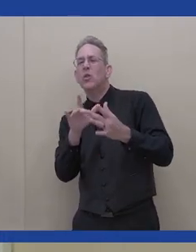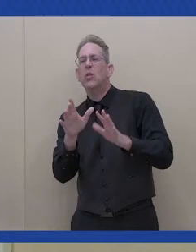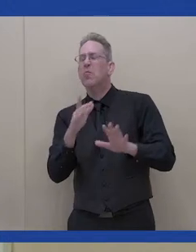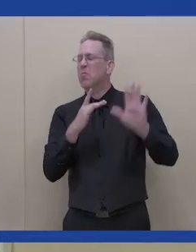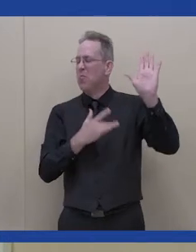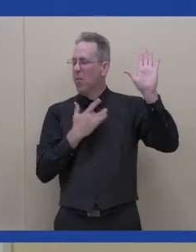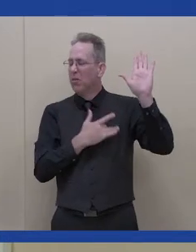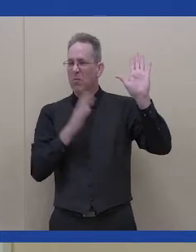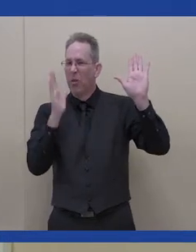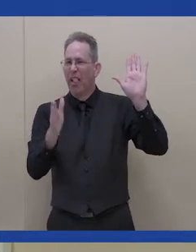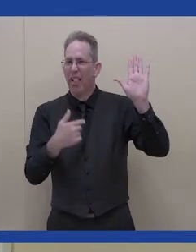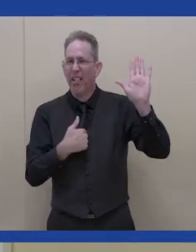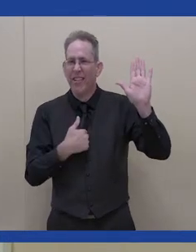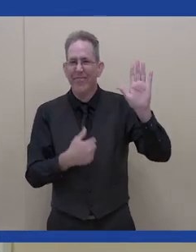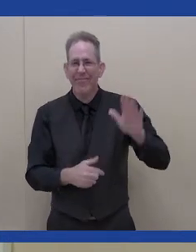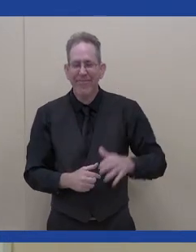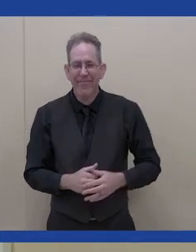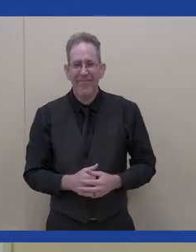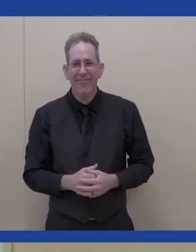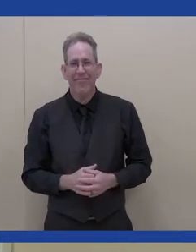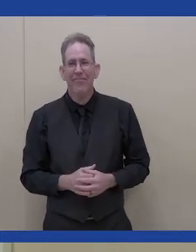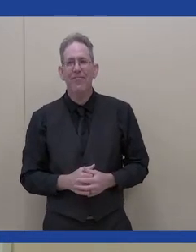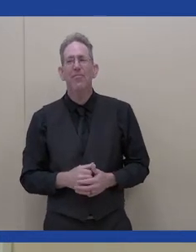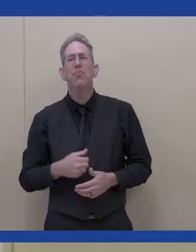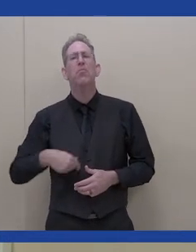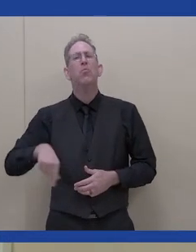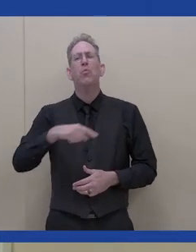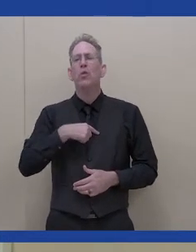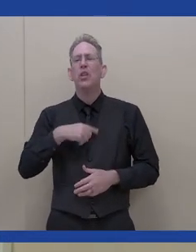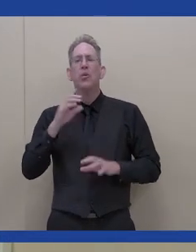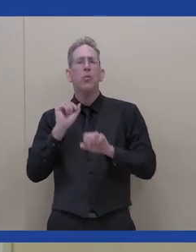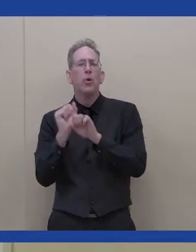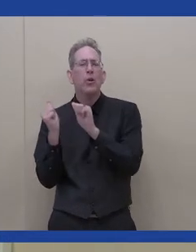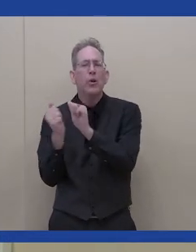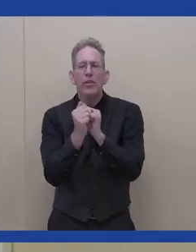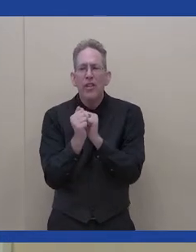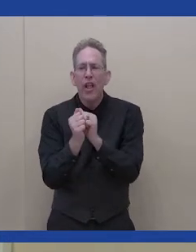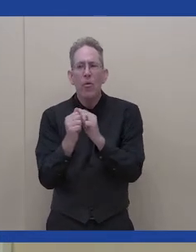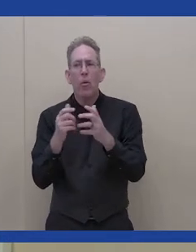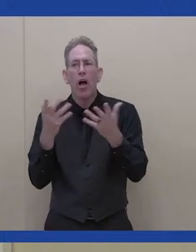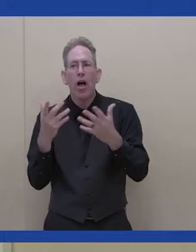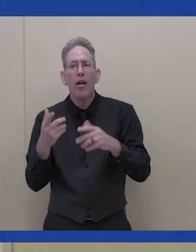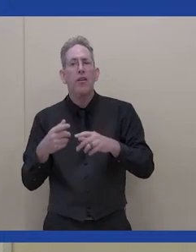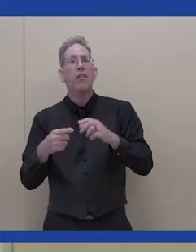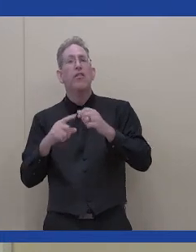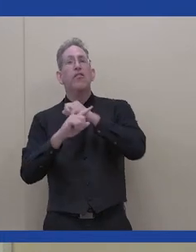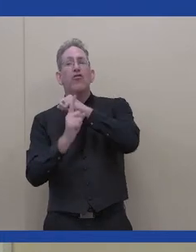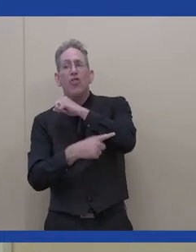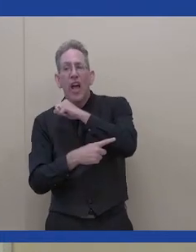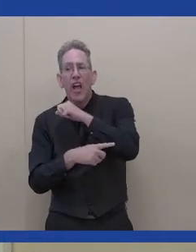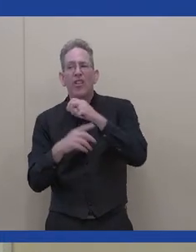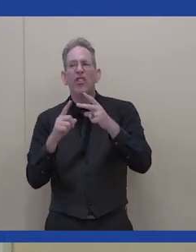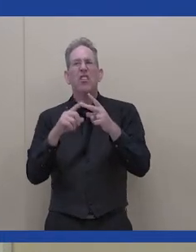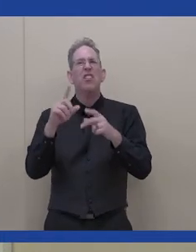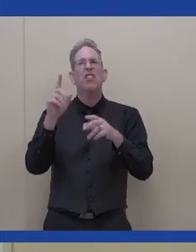good on my promise to you that we will work together on addressing graffiti and trash in our neighborhoods. So I will be in touch.